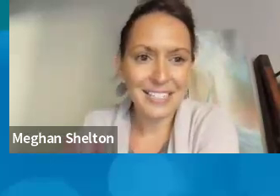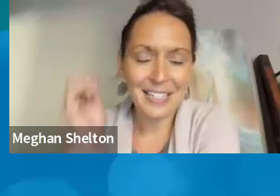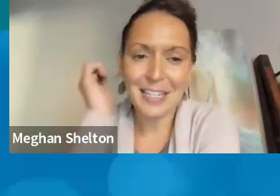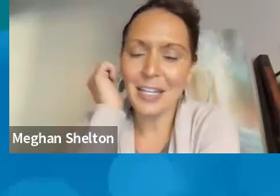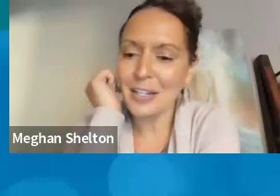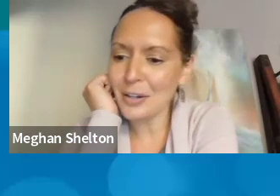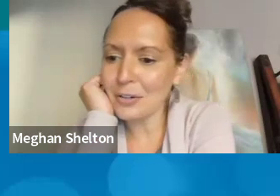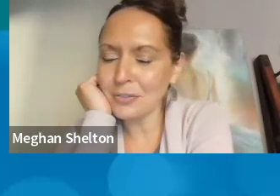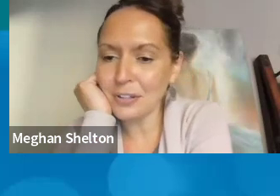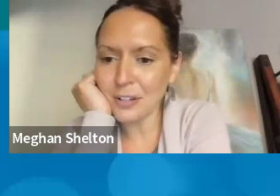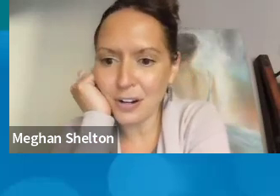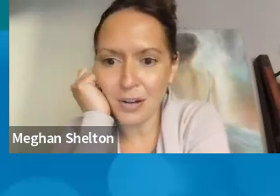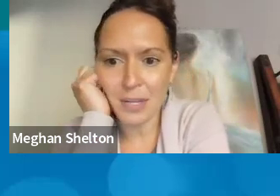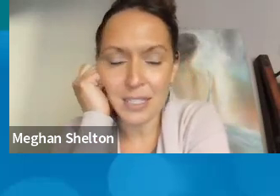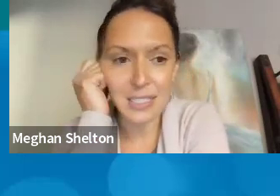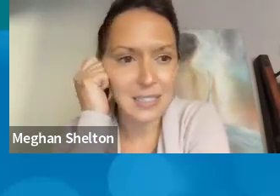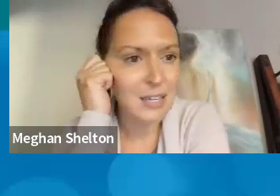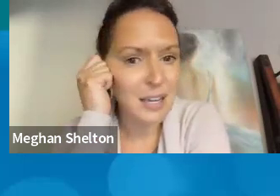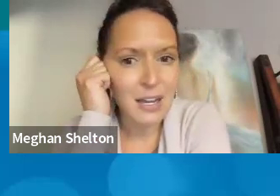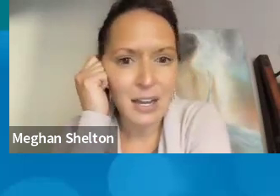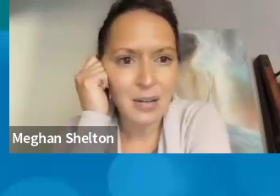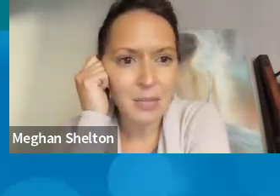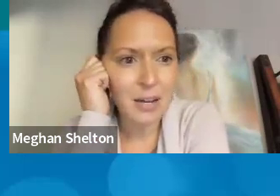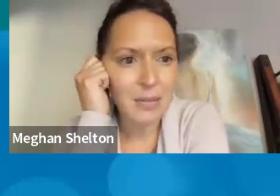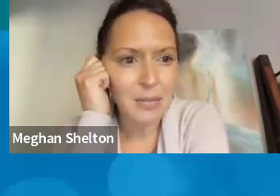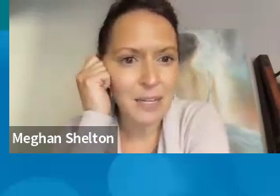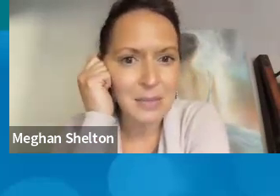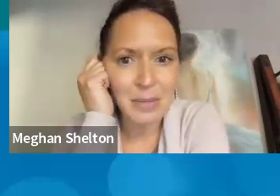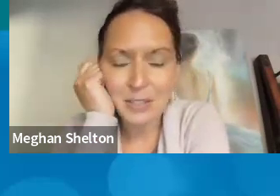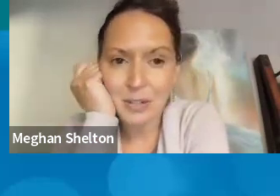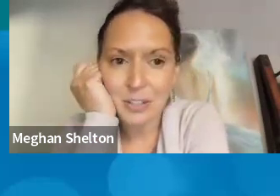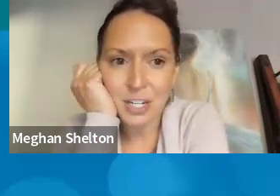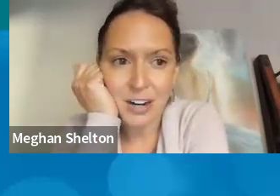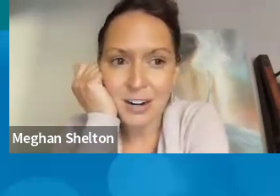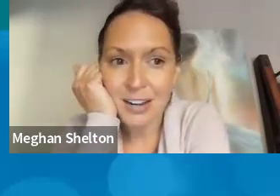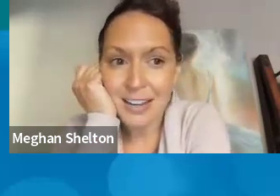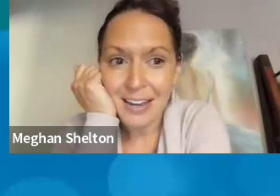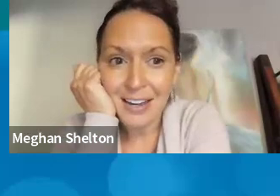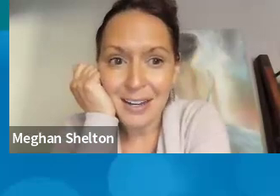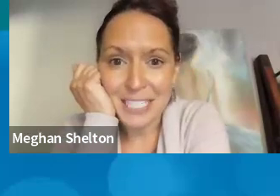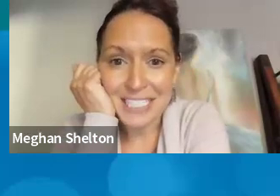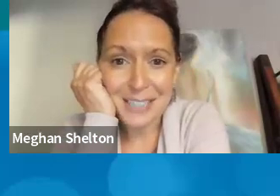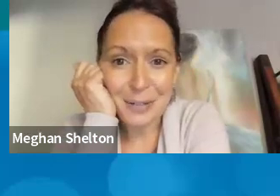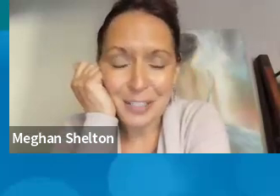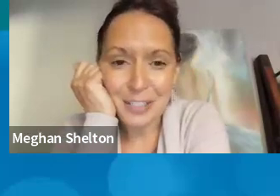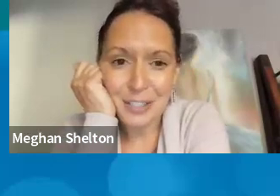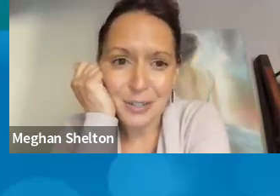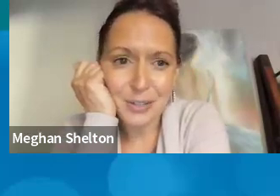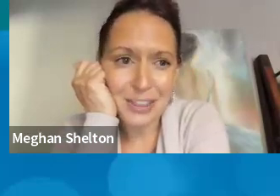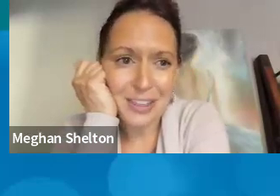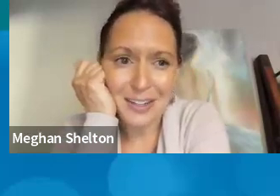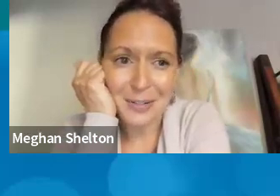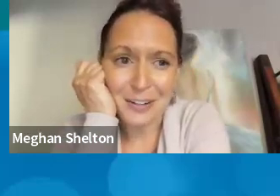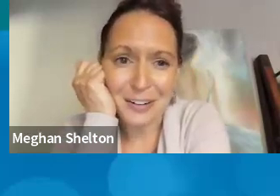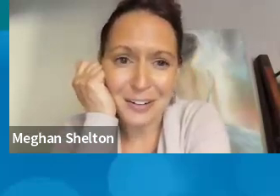Okay, seeing no further comments, I will pass it back to our chair. I did want